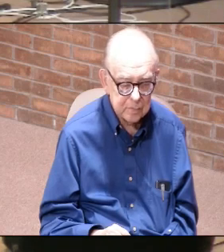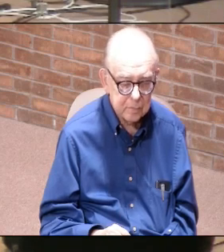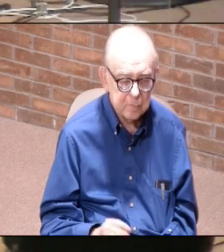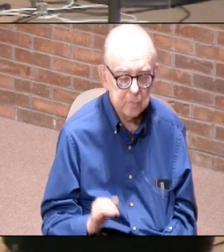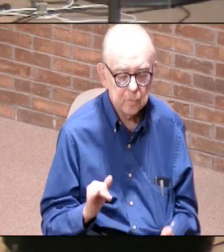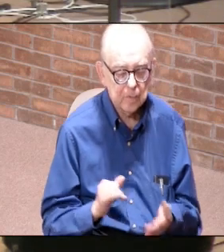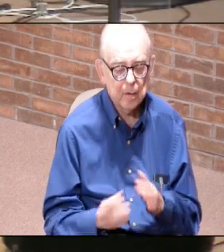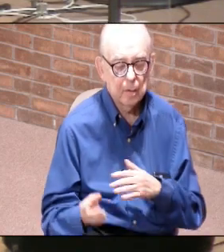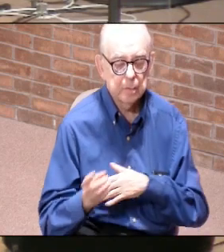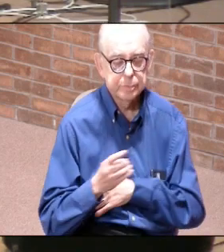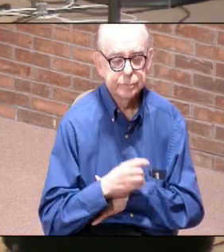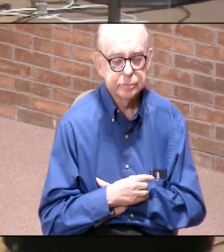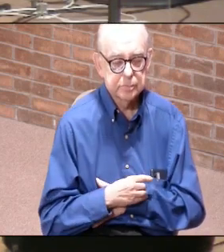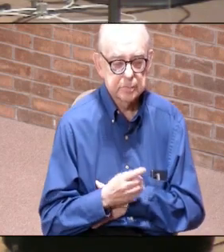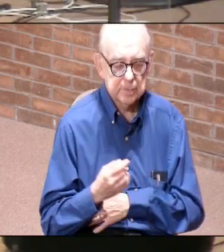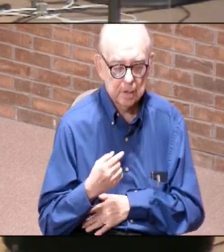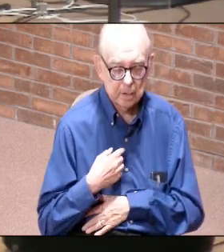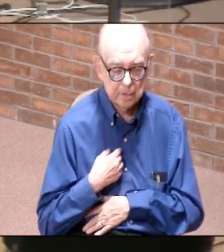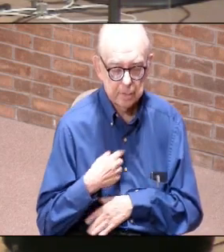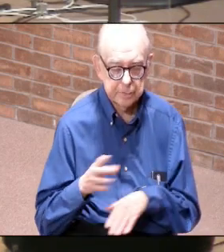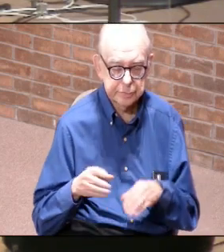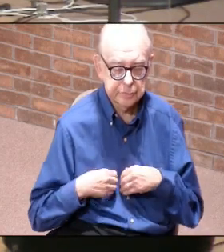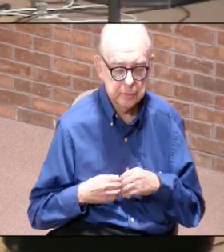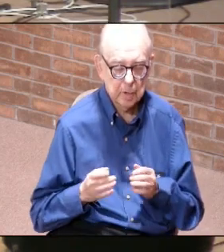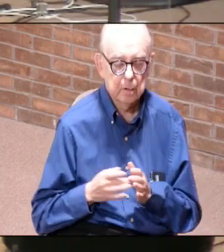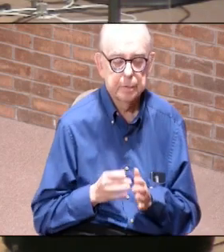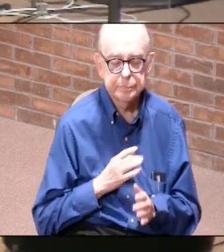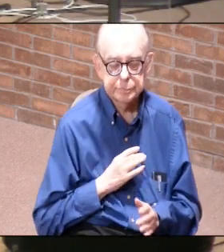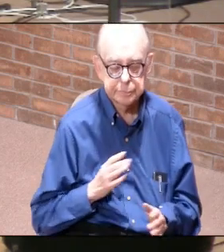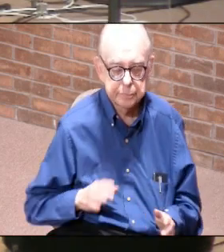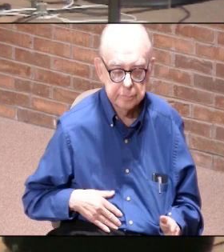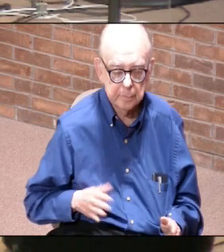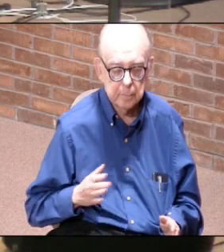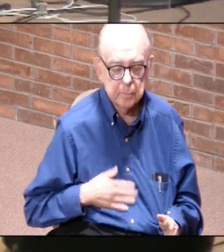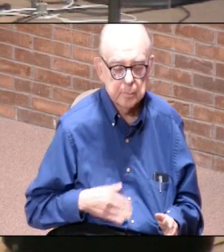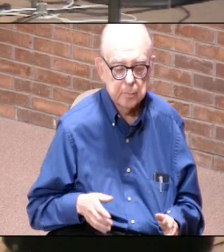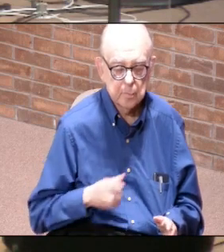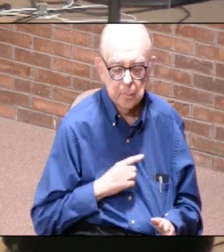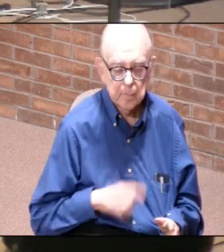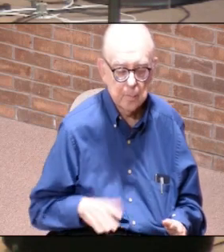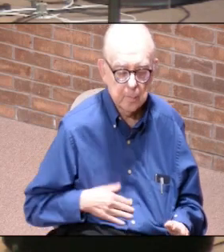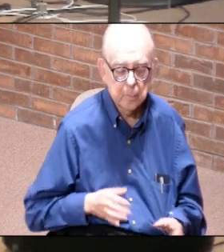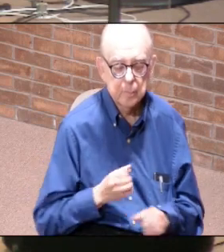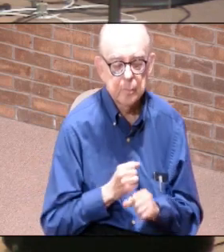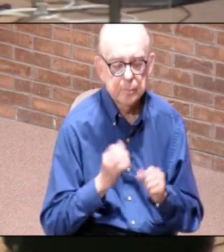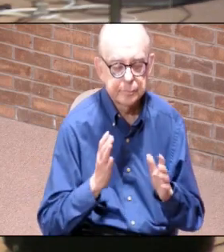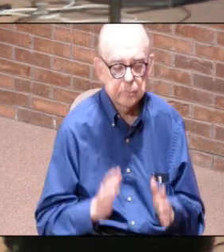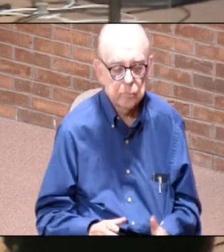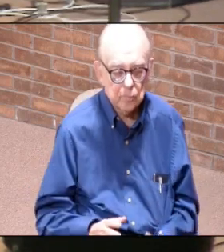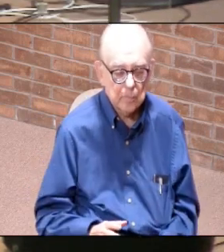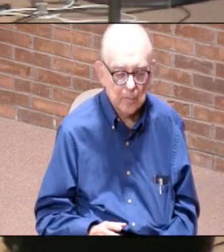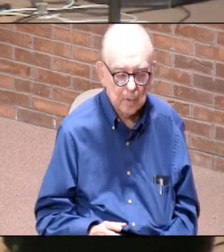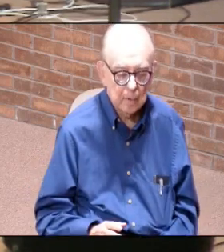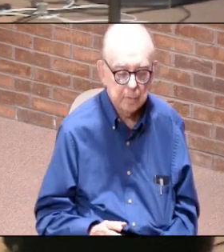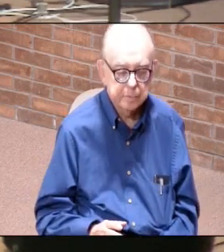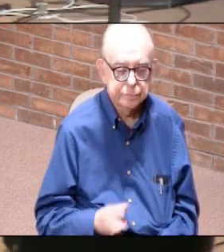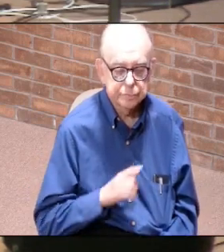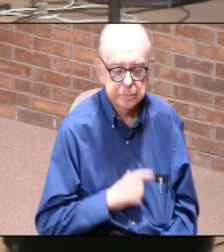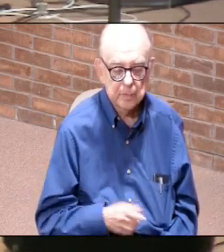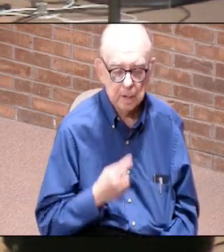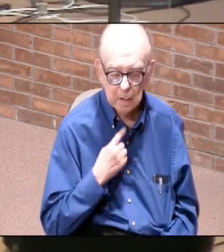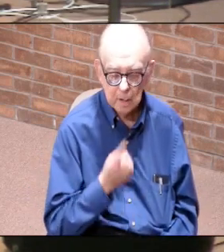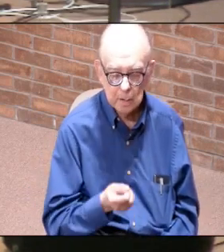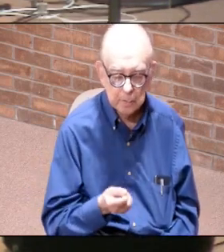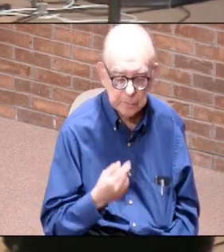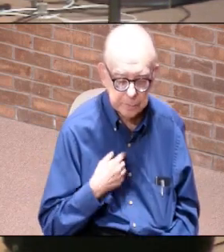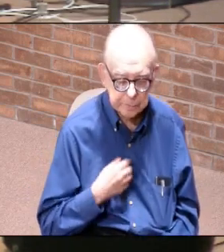the day I accepted Jesus Christ as my Lord and my Savior, he says that